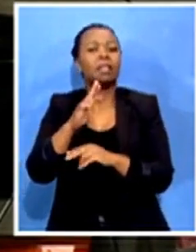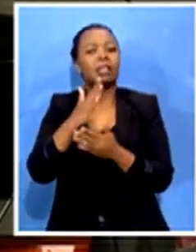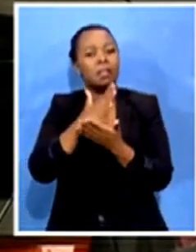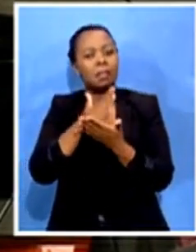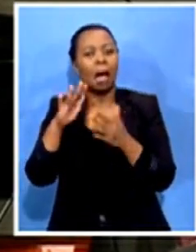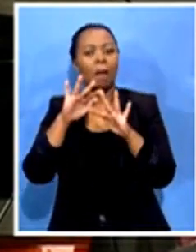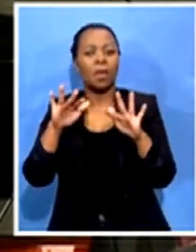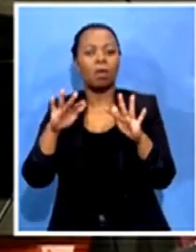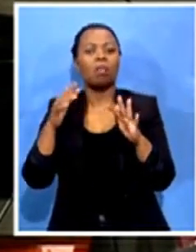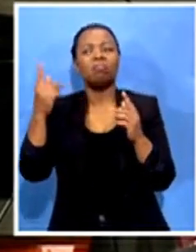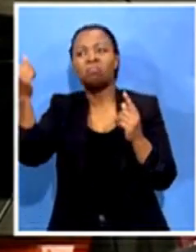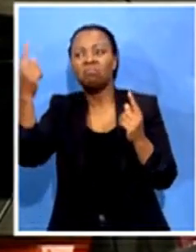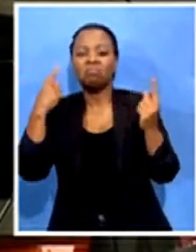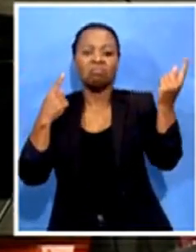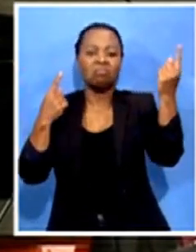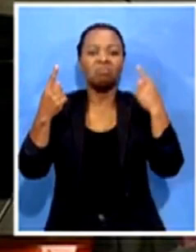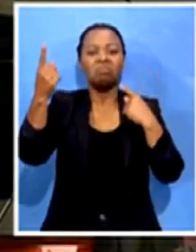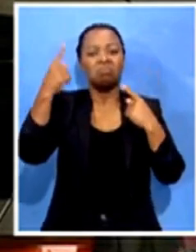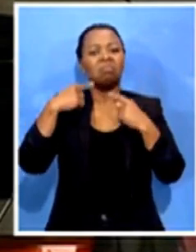the country.